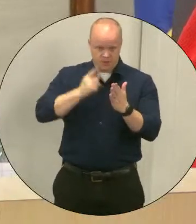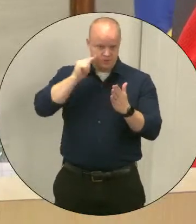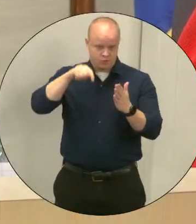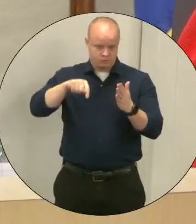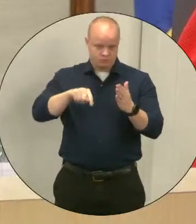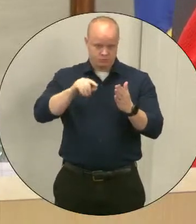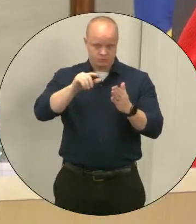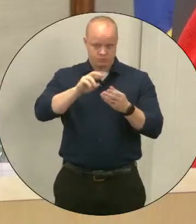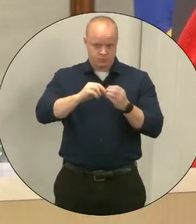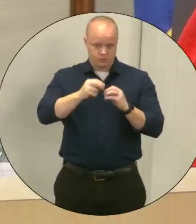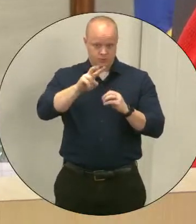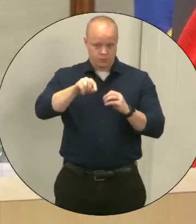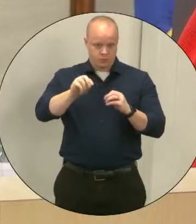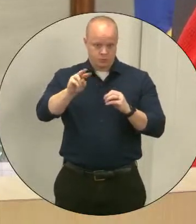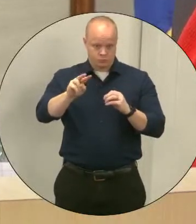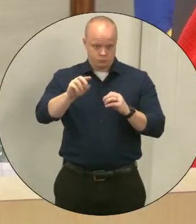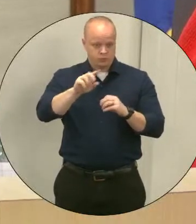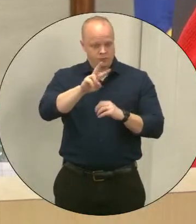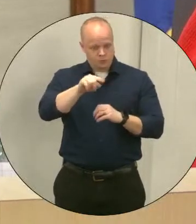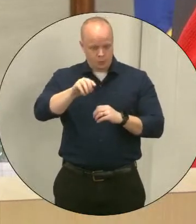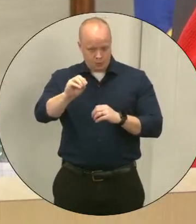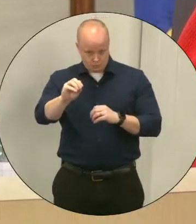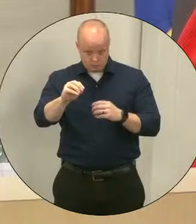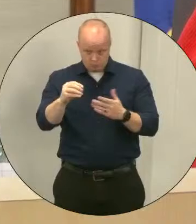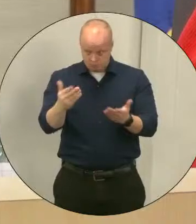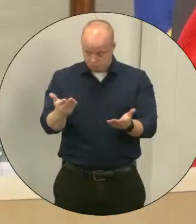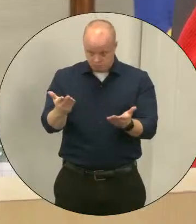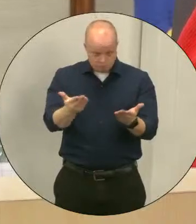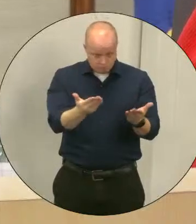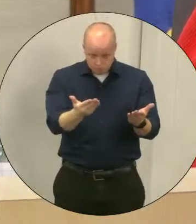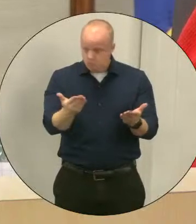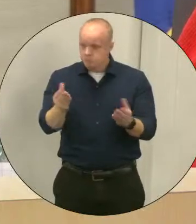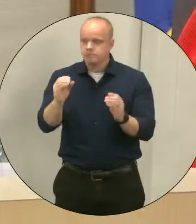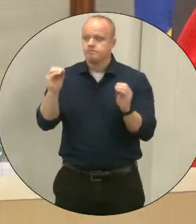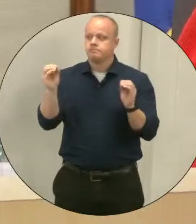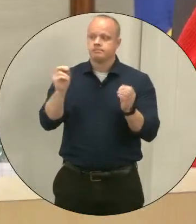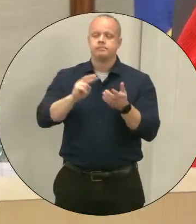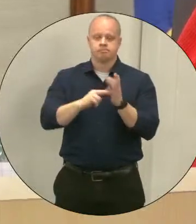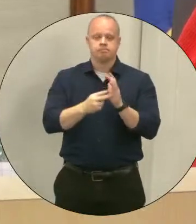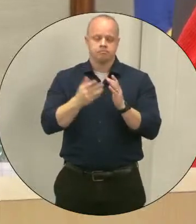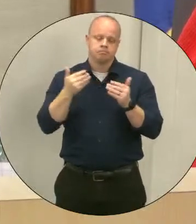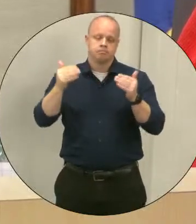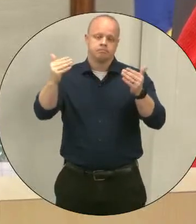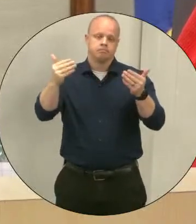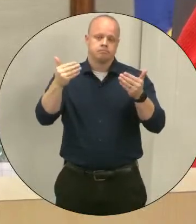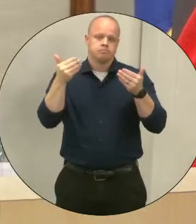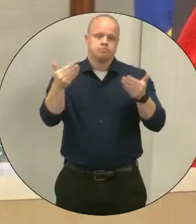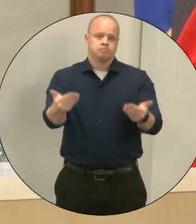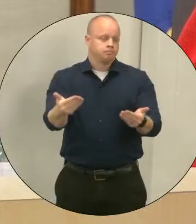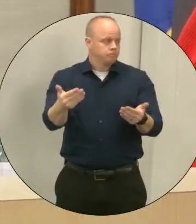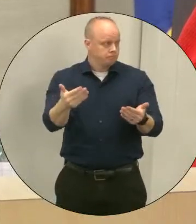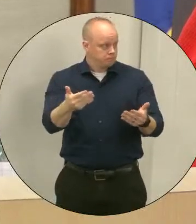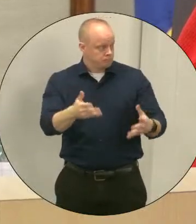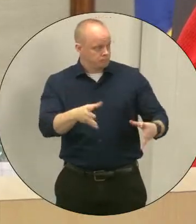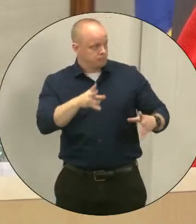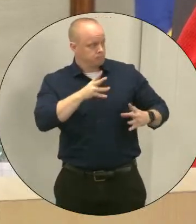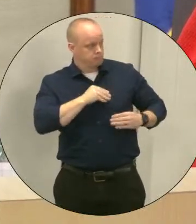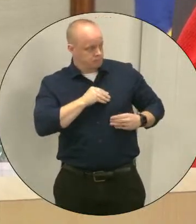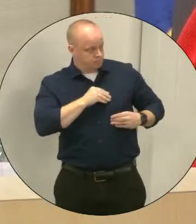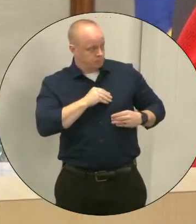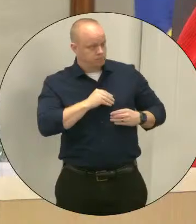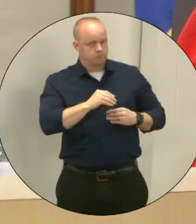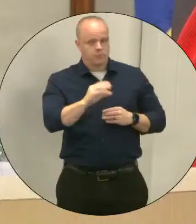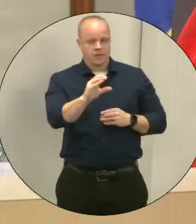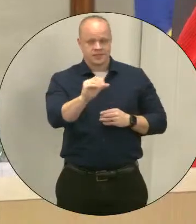card for this section? Okay, see none. Then I will move to adopt the consent